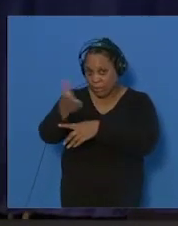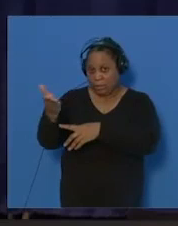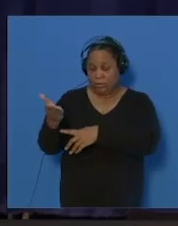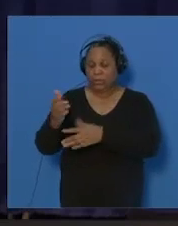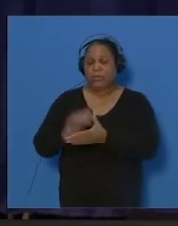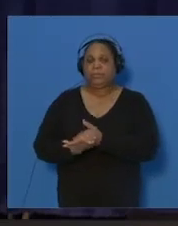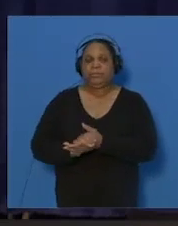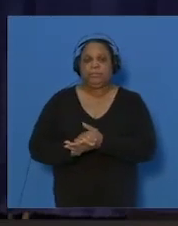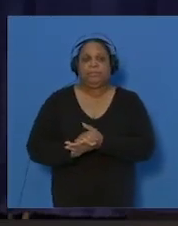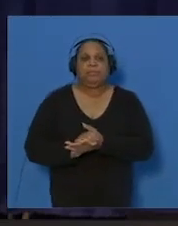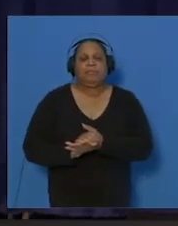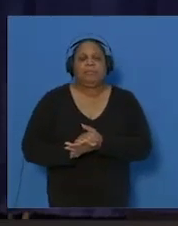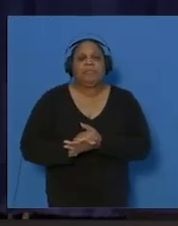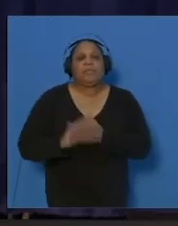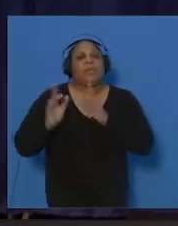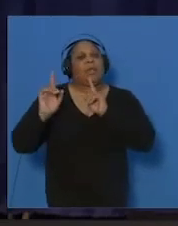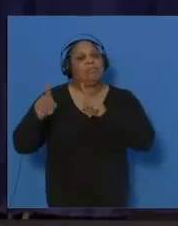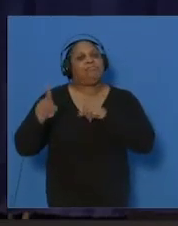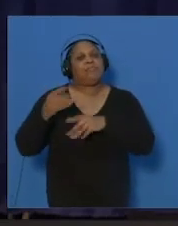Thanks for the question, Don. I think